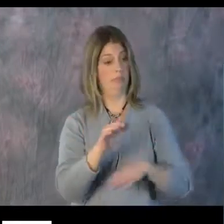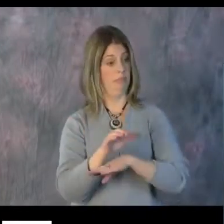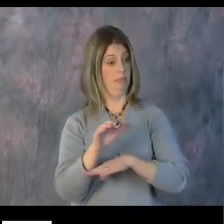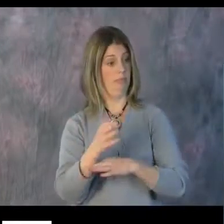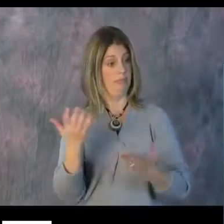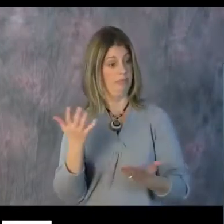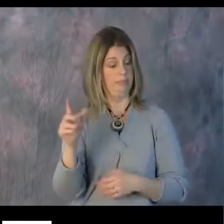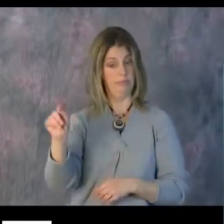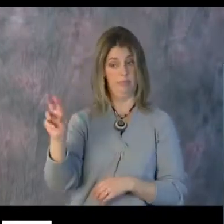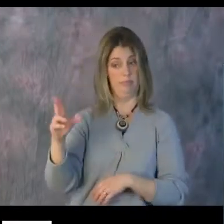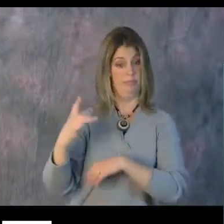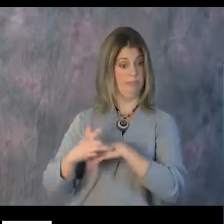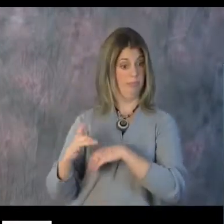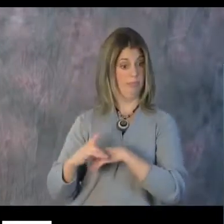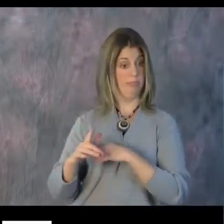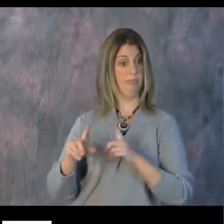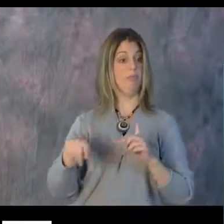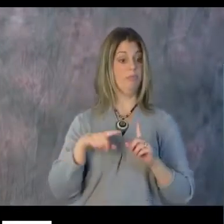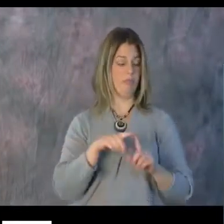Another comment you can make to them